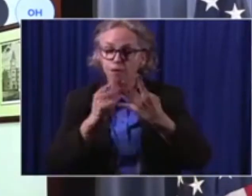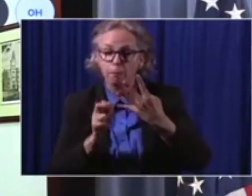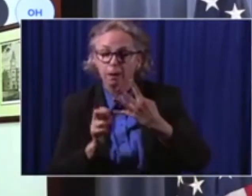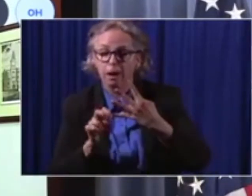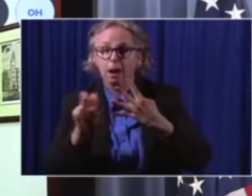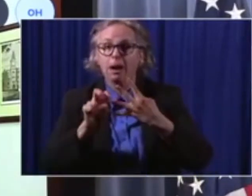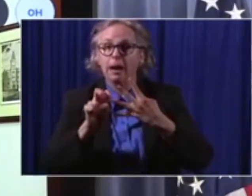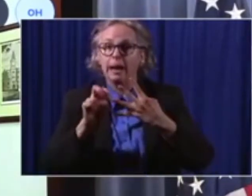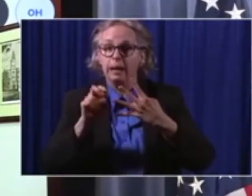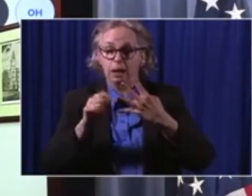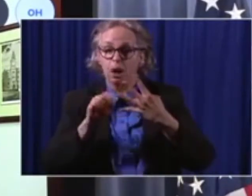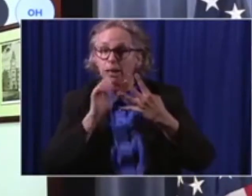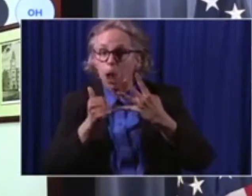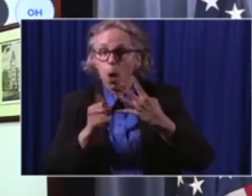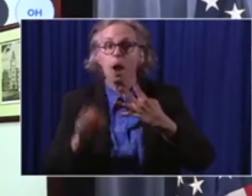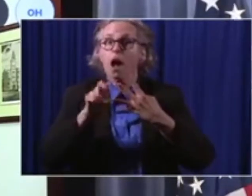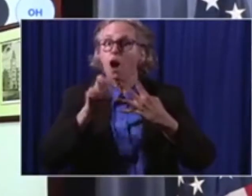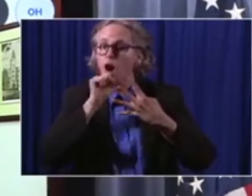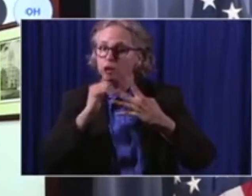rate might be.